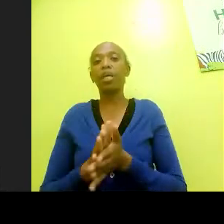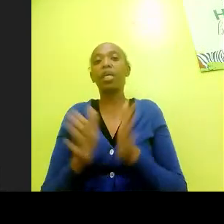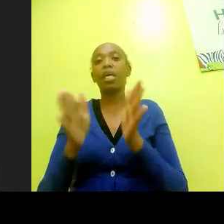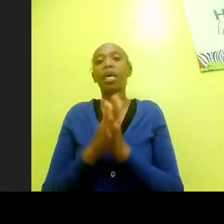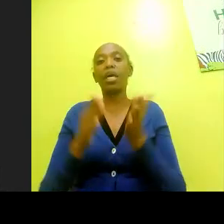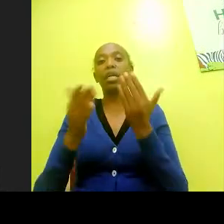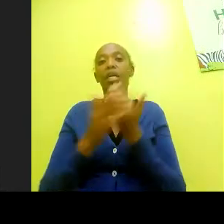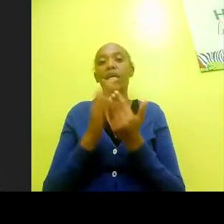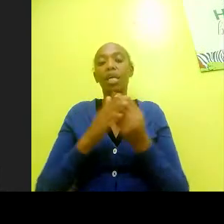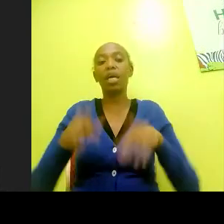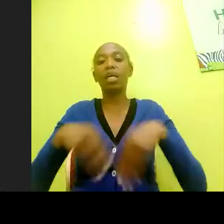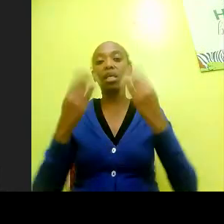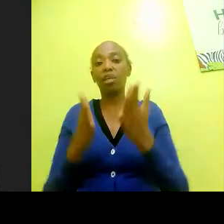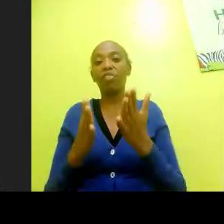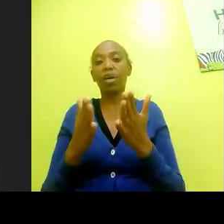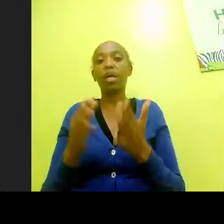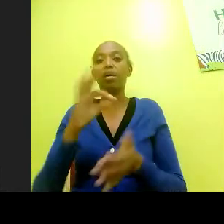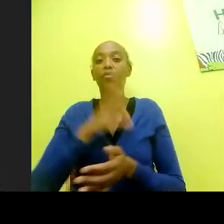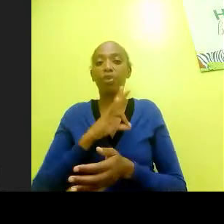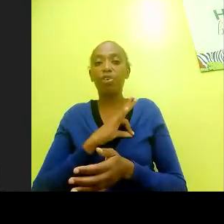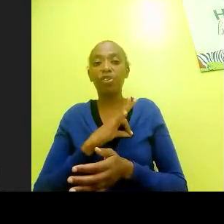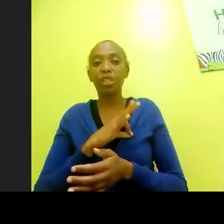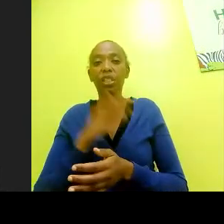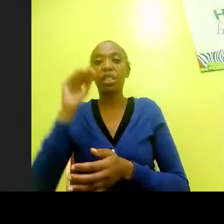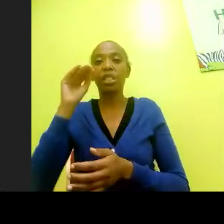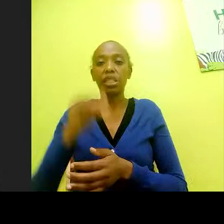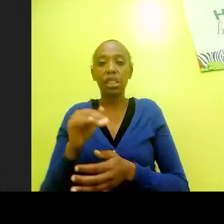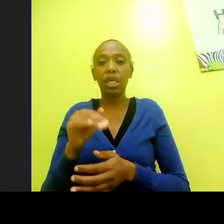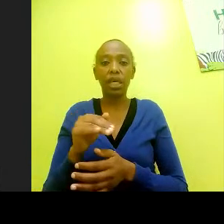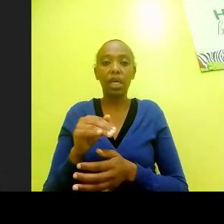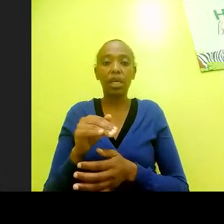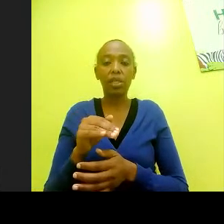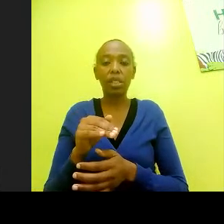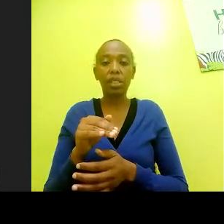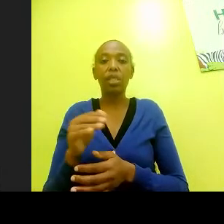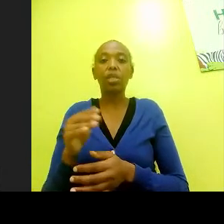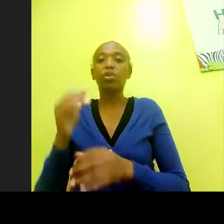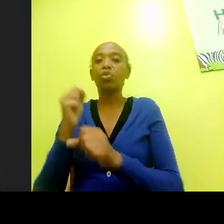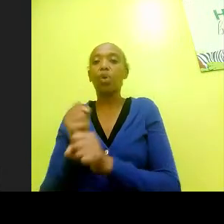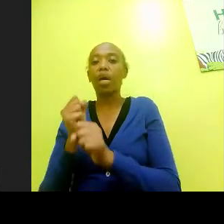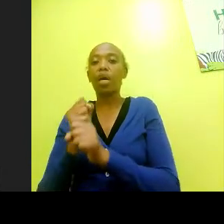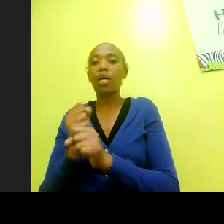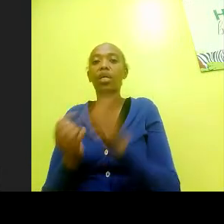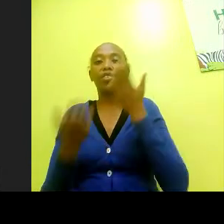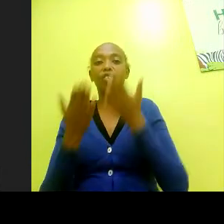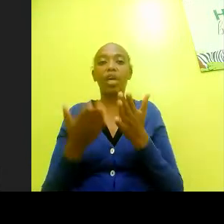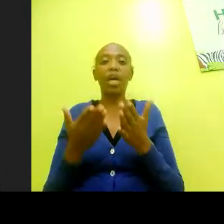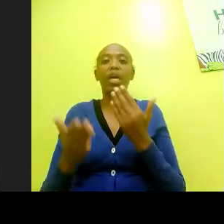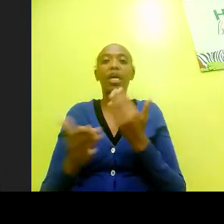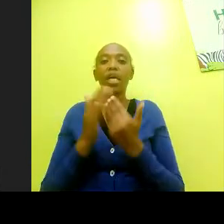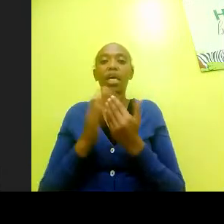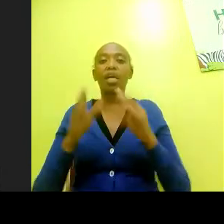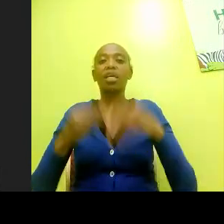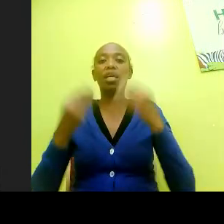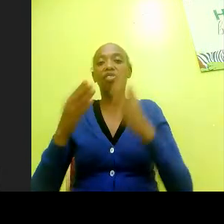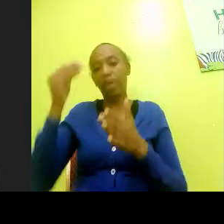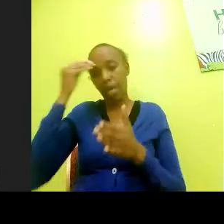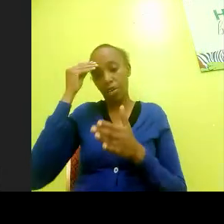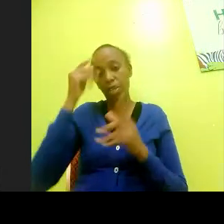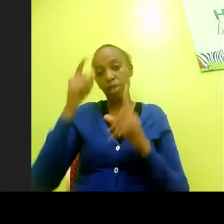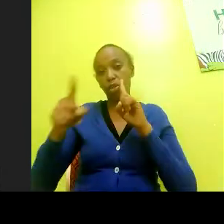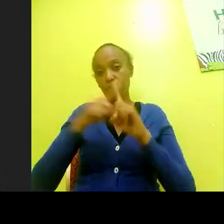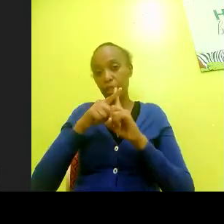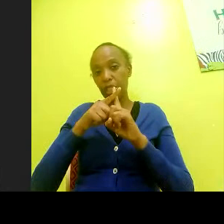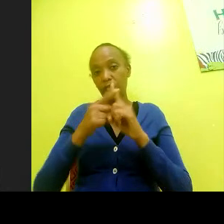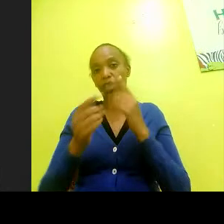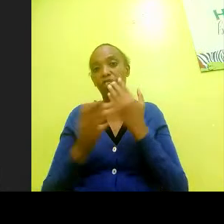caregiver turnover, child to staff ratios, caregiver education, positive